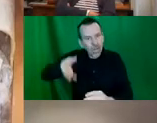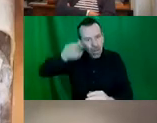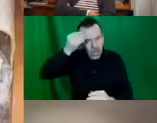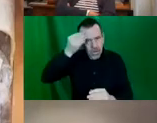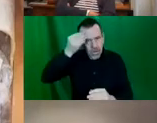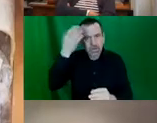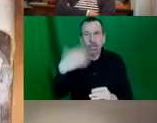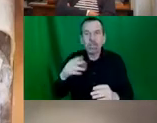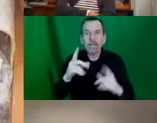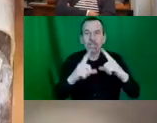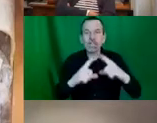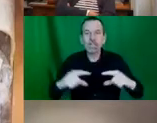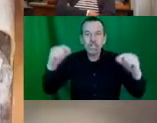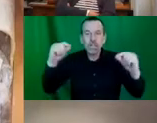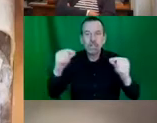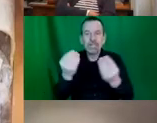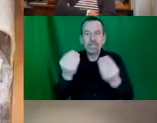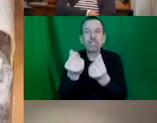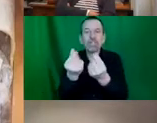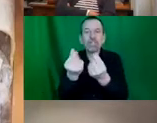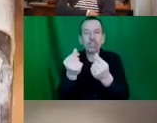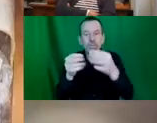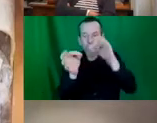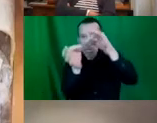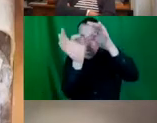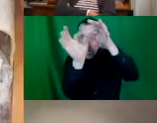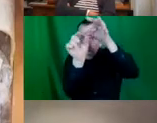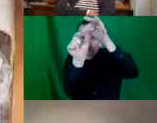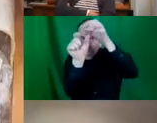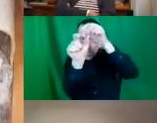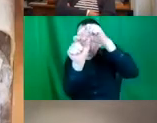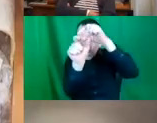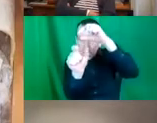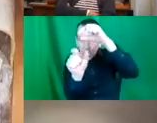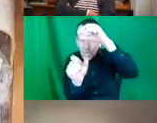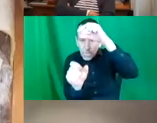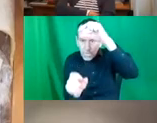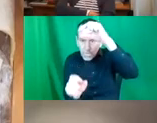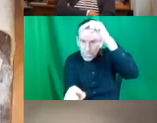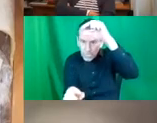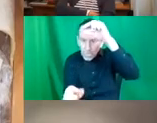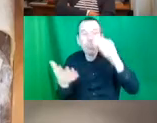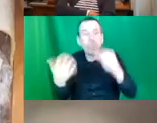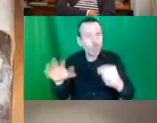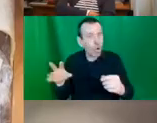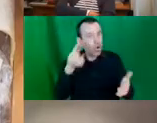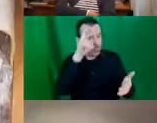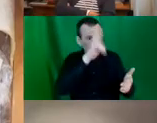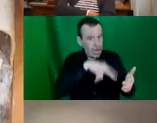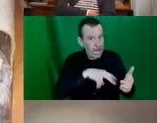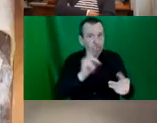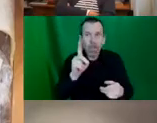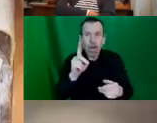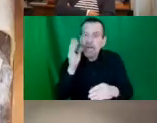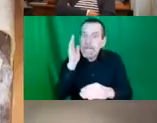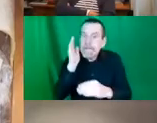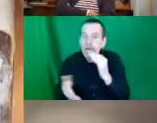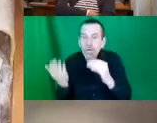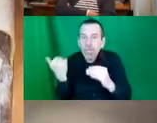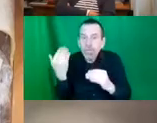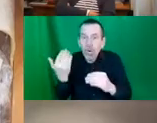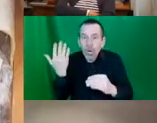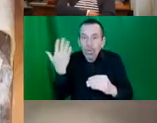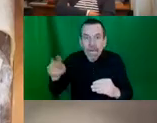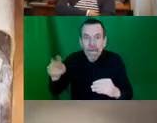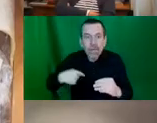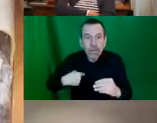cast of the spine to create a new hollow. This papier-mâché approach was something I'd read about but not put into practice. The use of celloderm dyes to